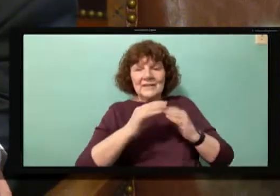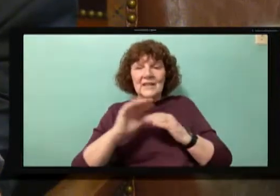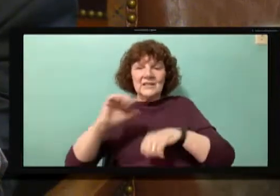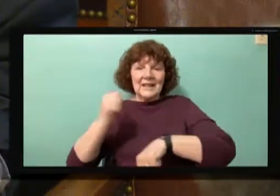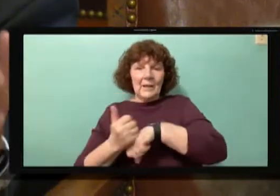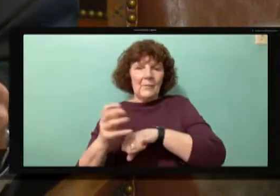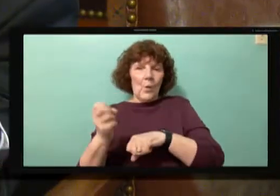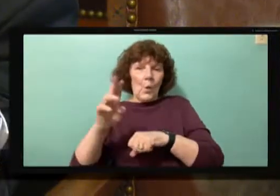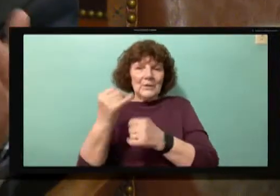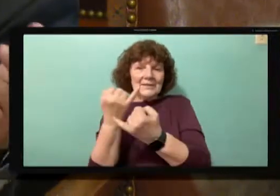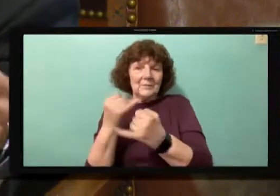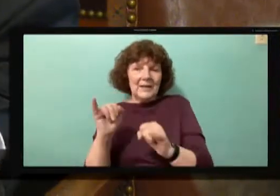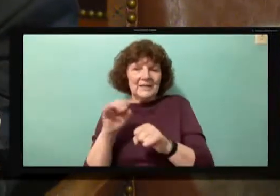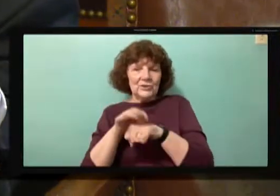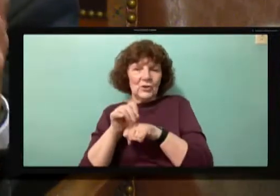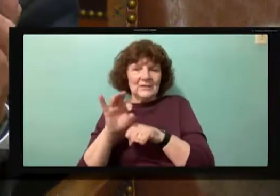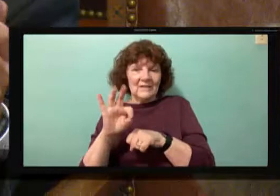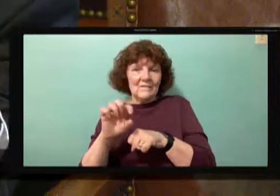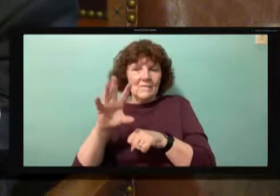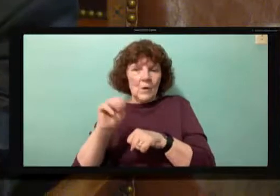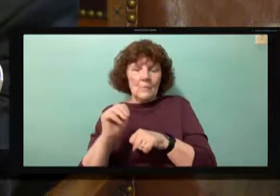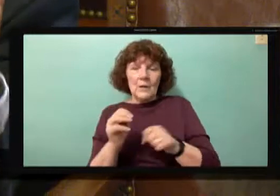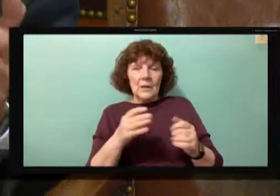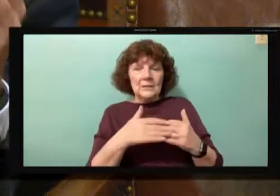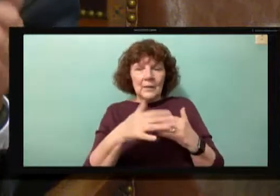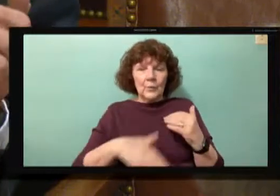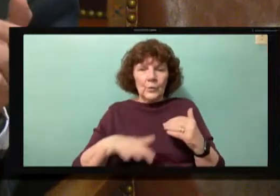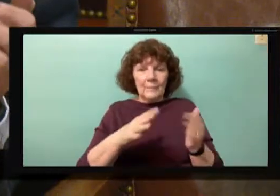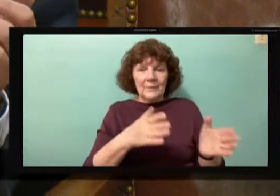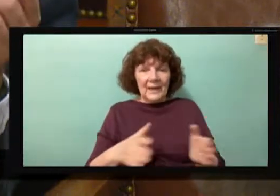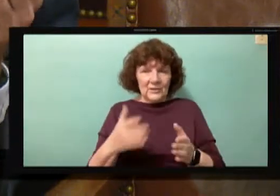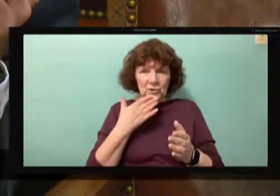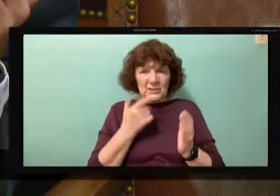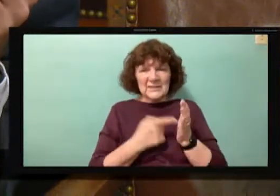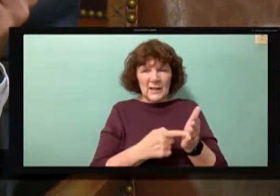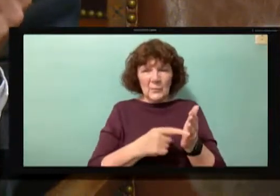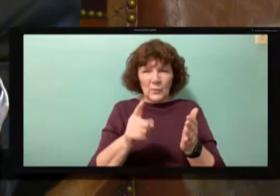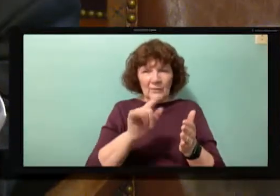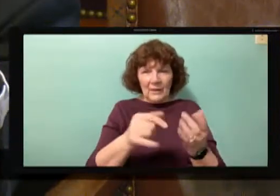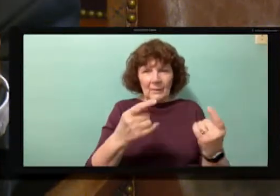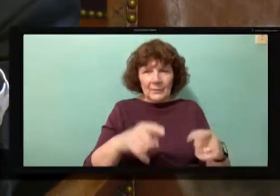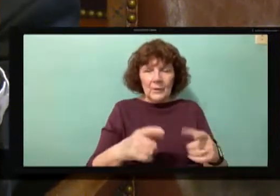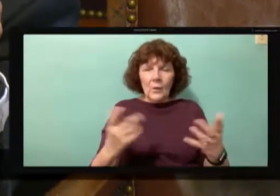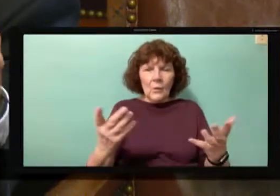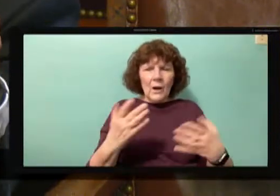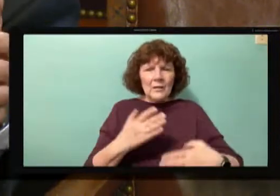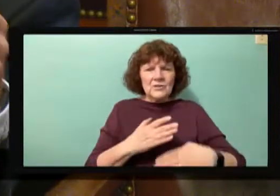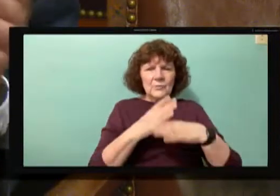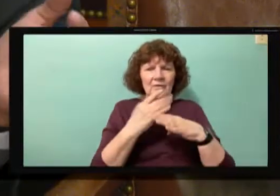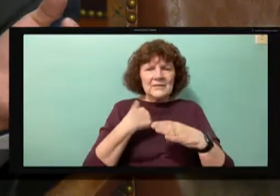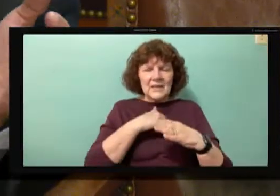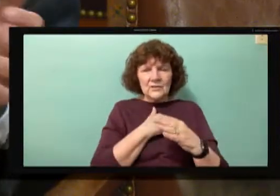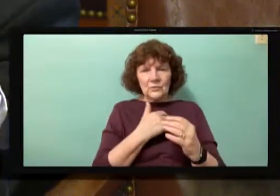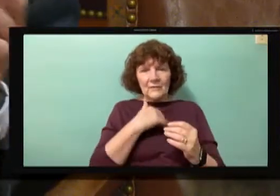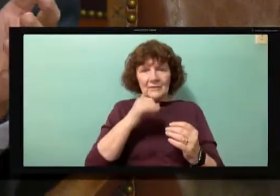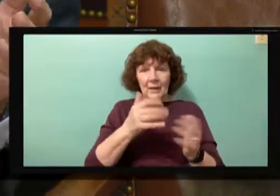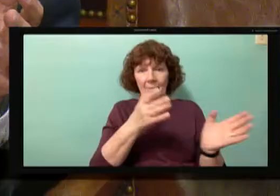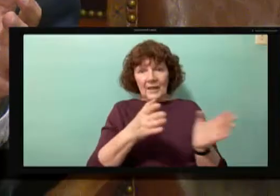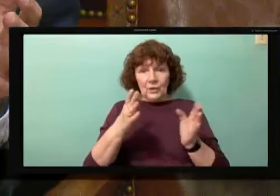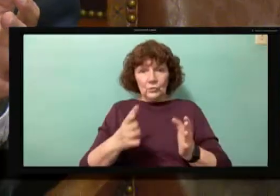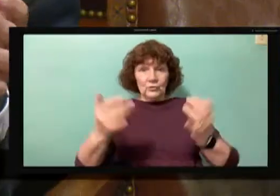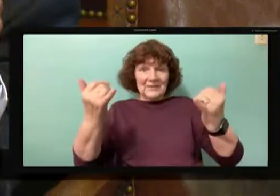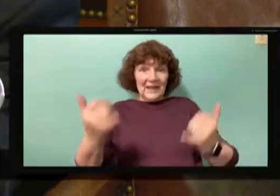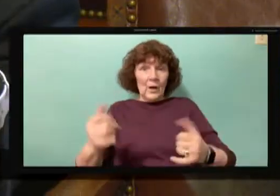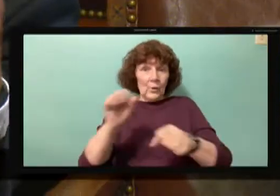it? A neighborhood plan would be a prime example where this could happen. What is stopping us from having that planner who's now working